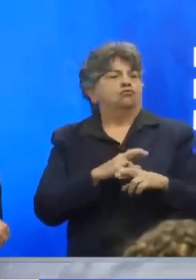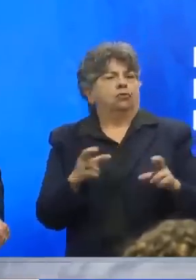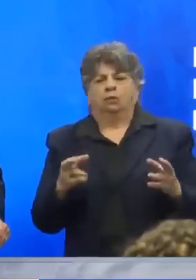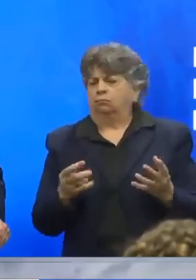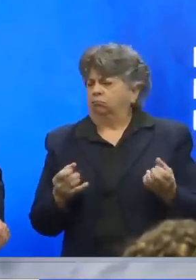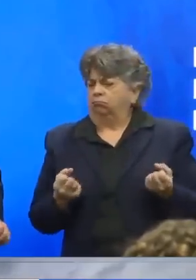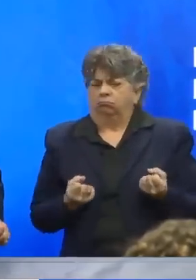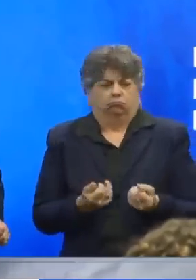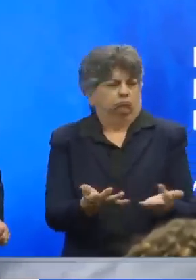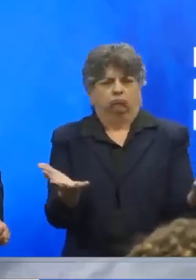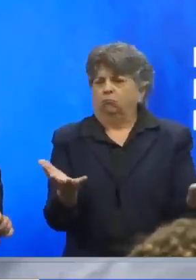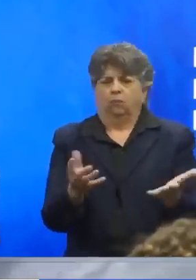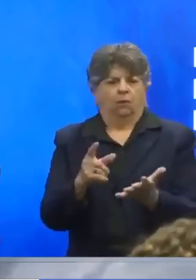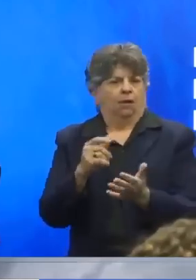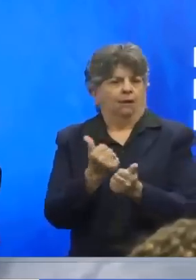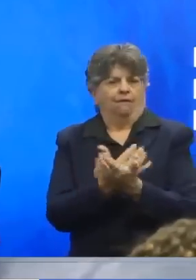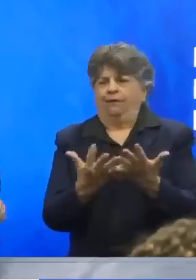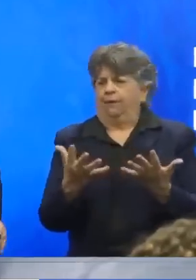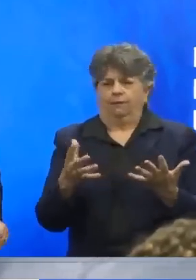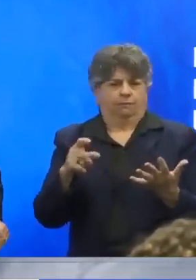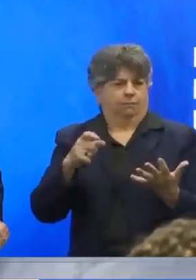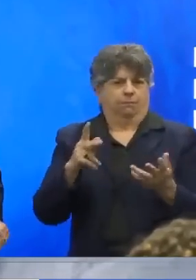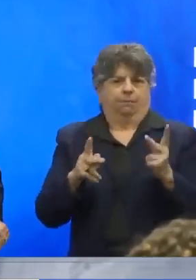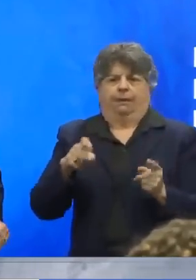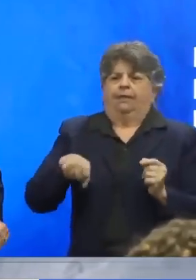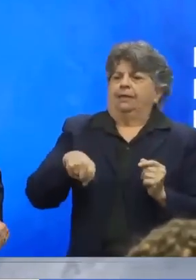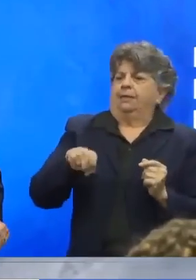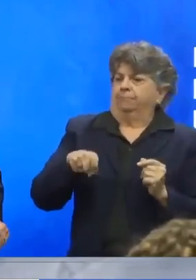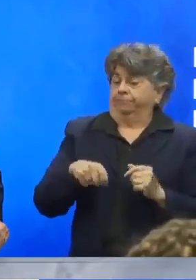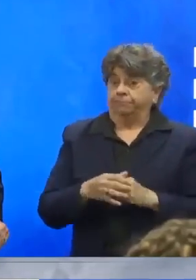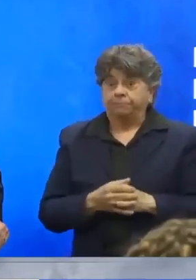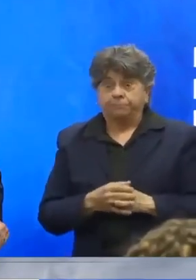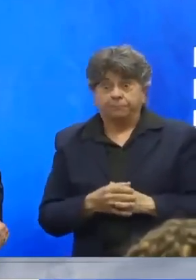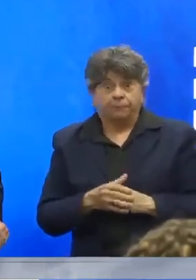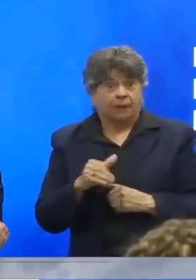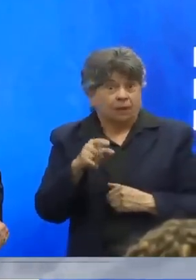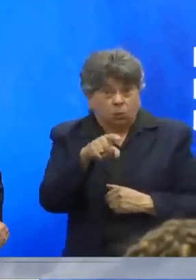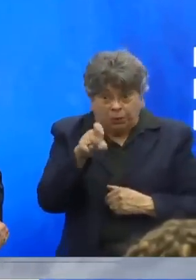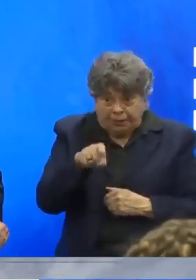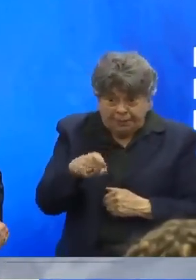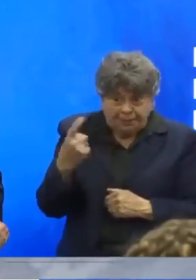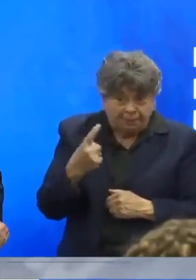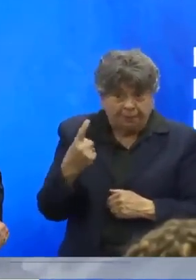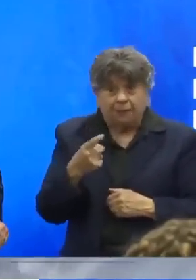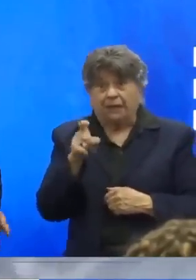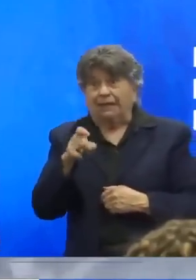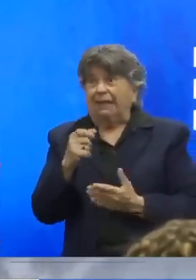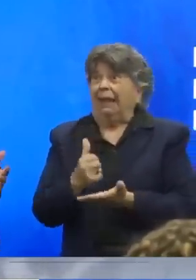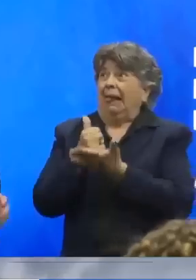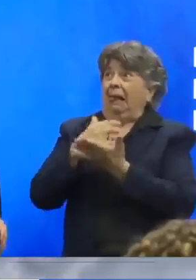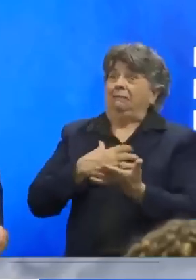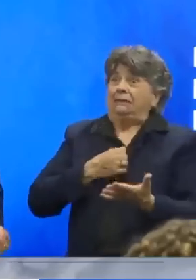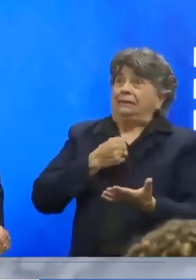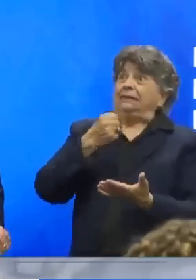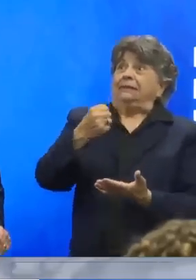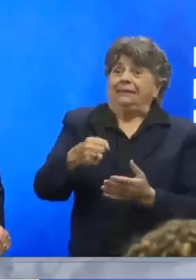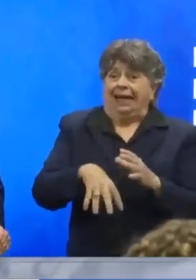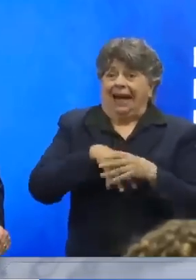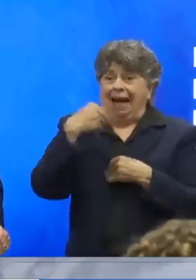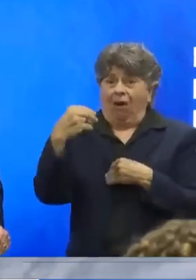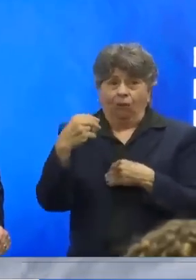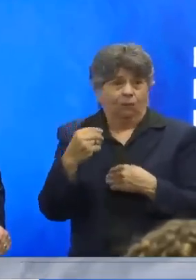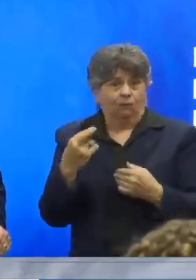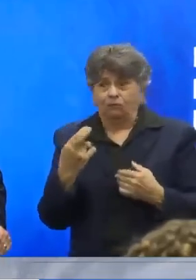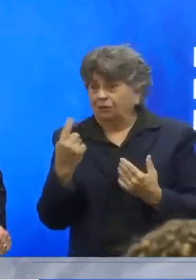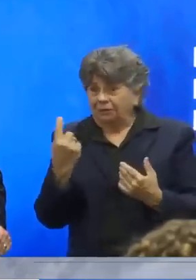It's really important that anybody who's in need of rescue, that we were going to have people there. Hopefully not a lot of people.